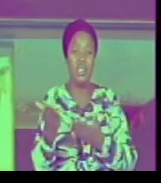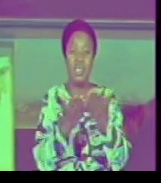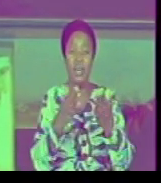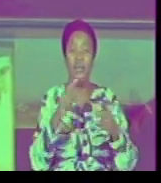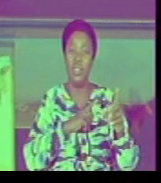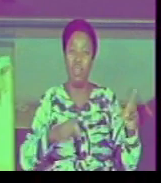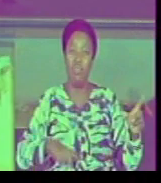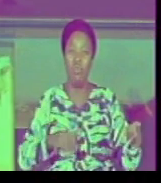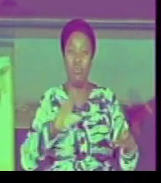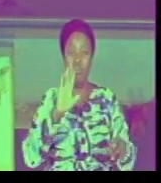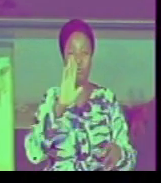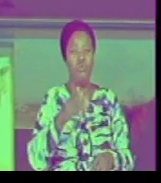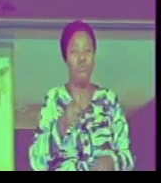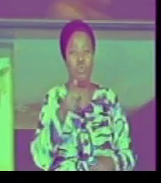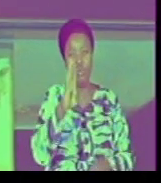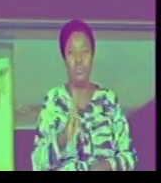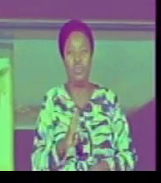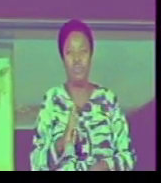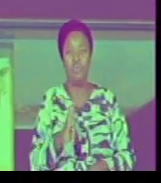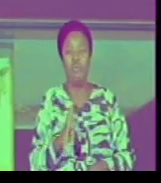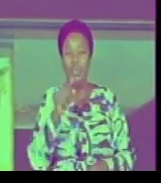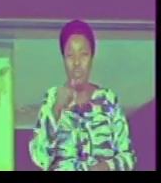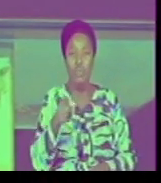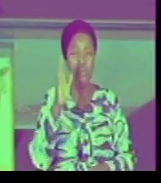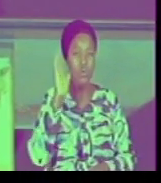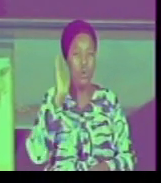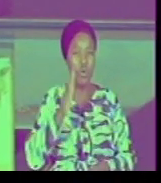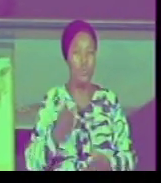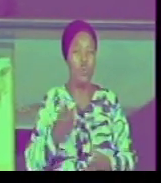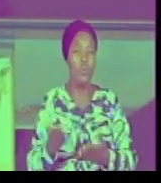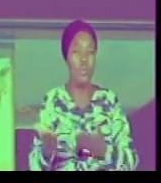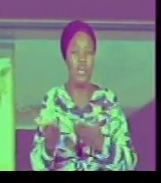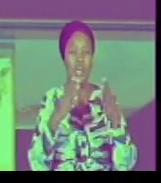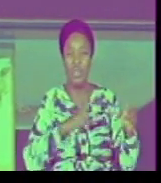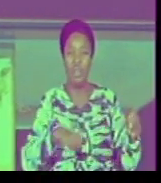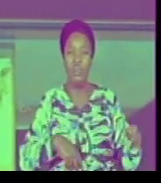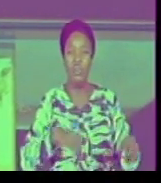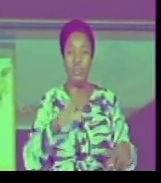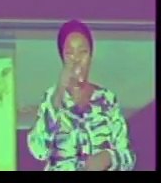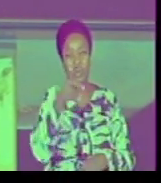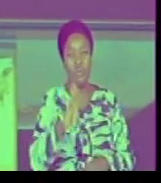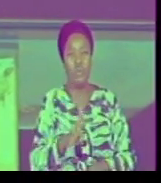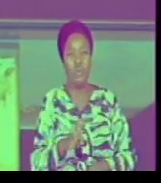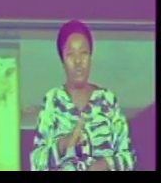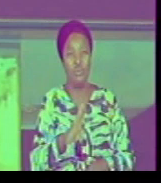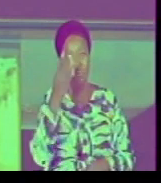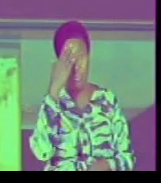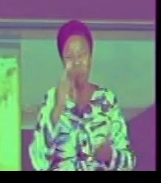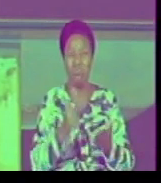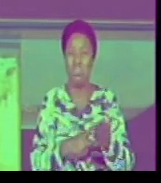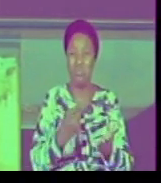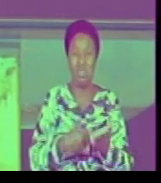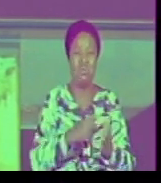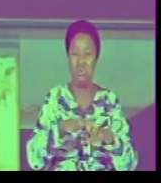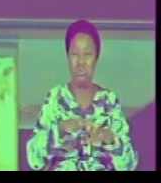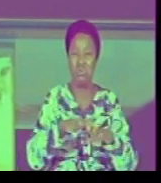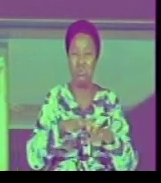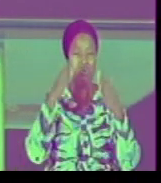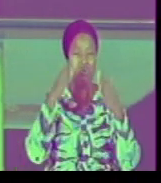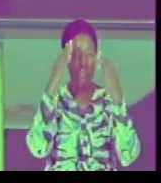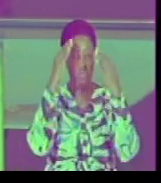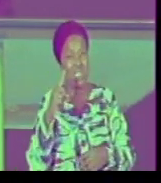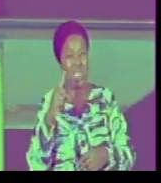the Lord your God. You know, sometimes we don't understand how God works, but this